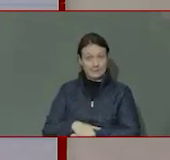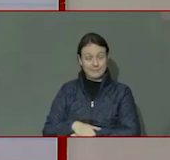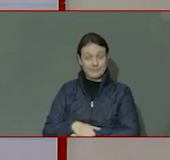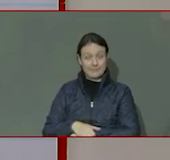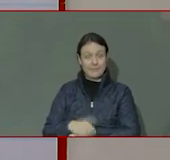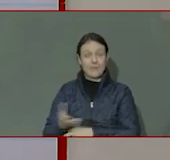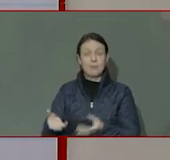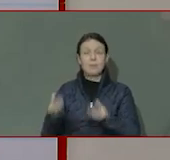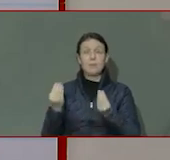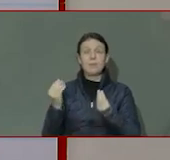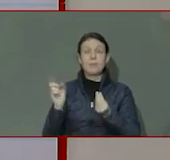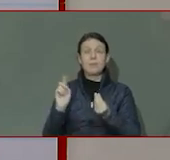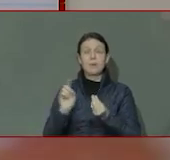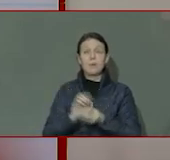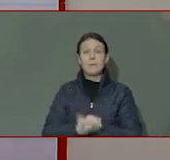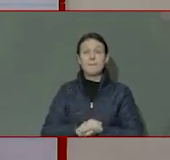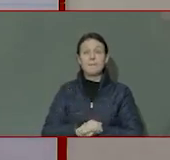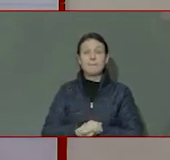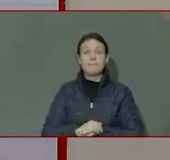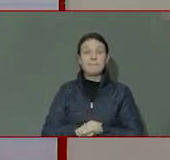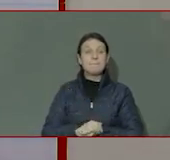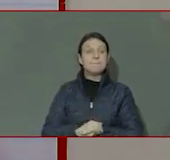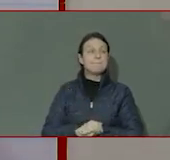What do you get?